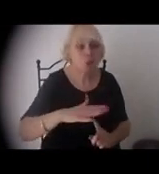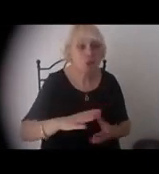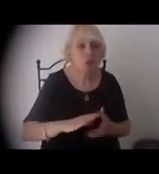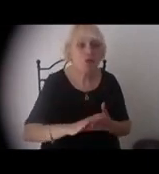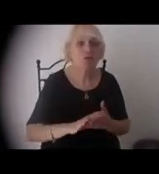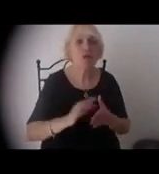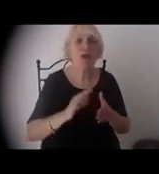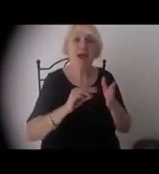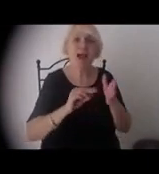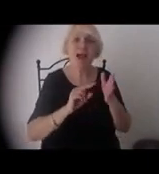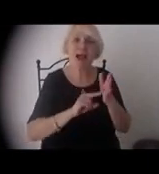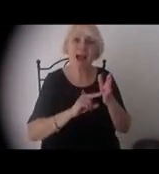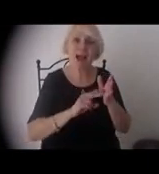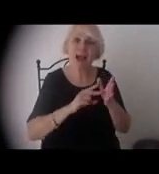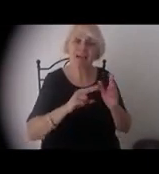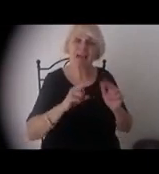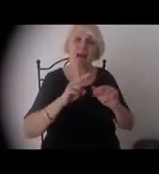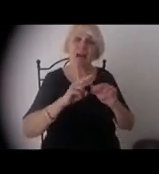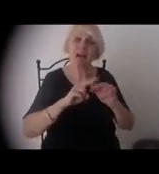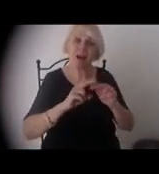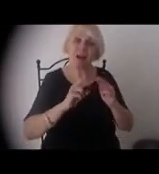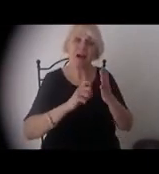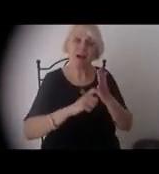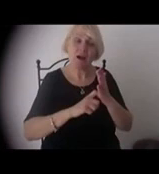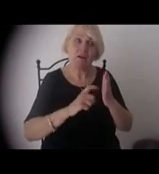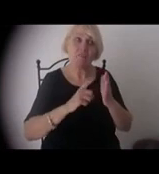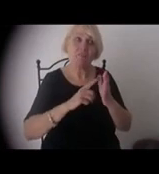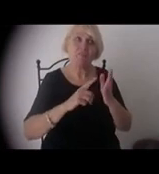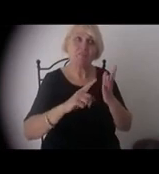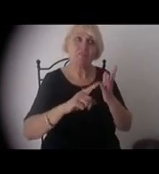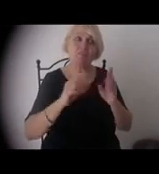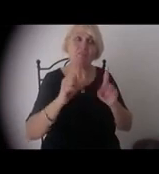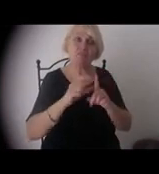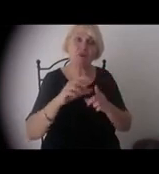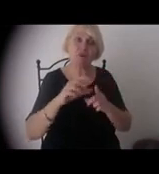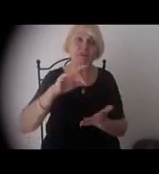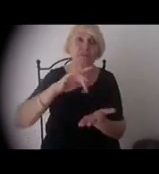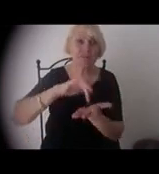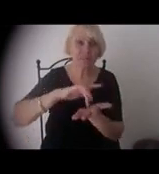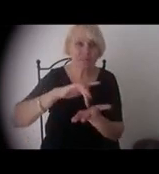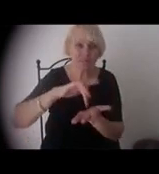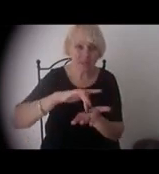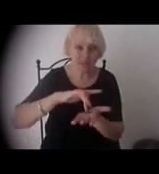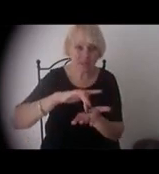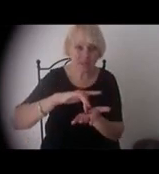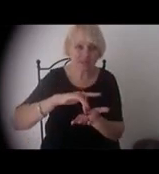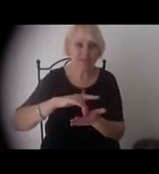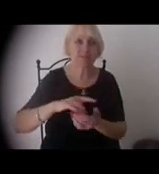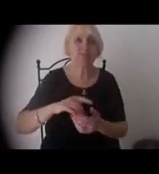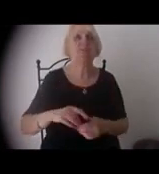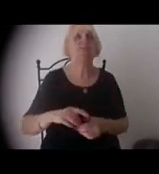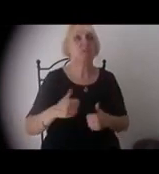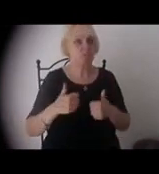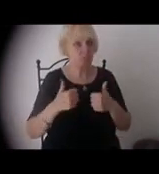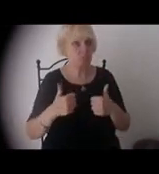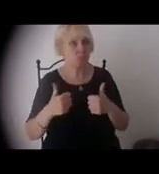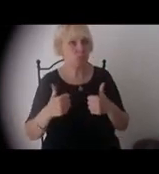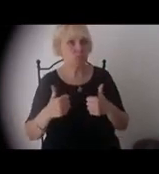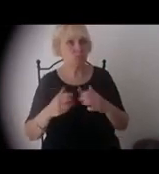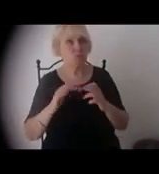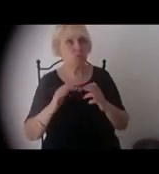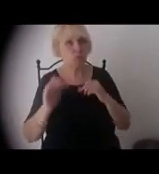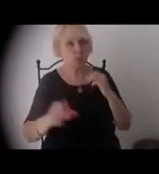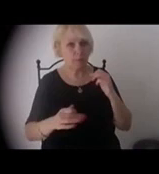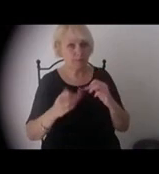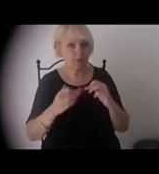has very good information on its website for young people and for parents. They've done some linking with